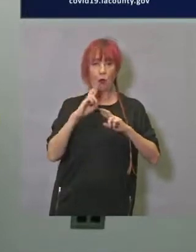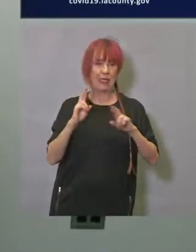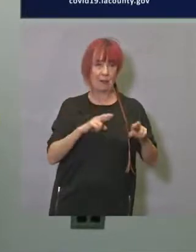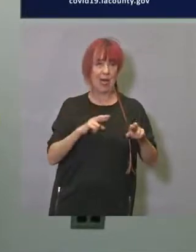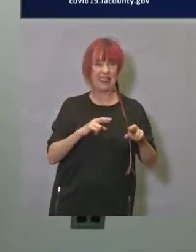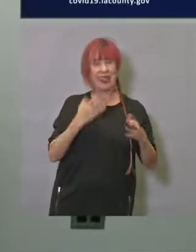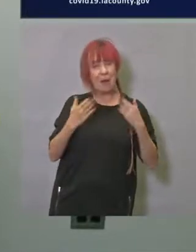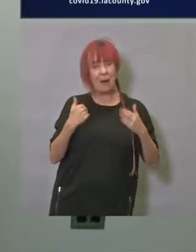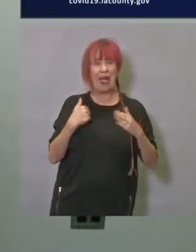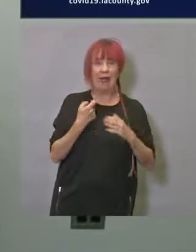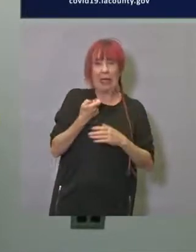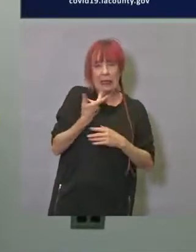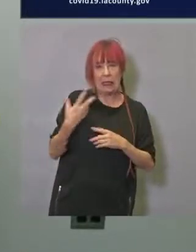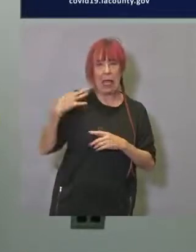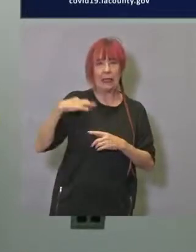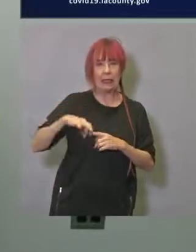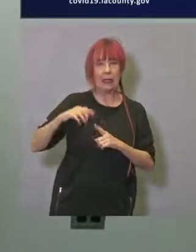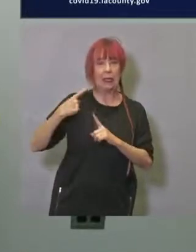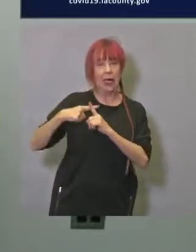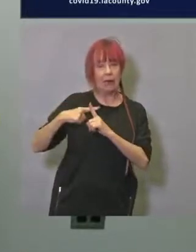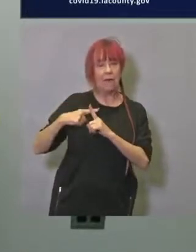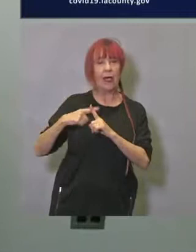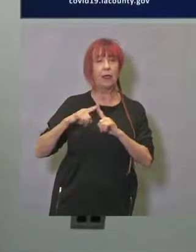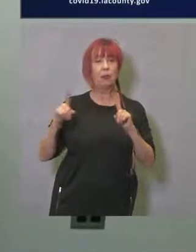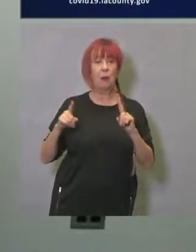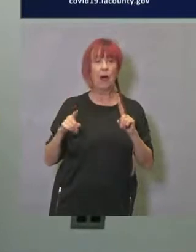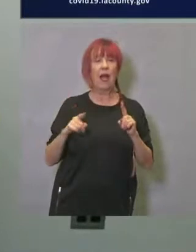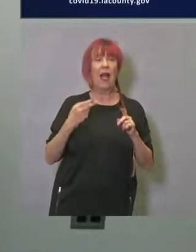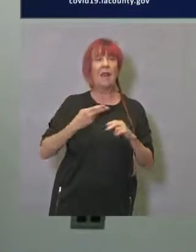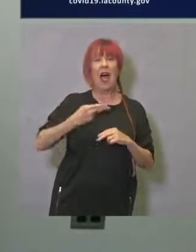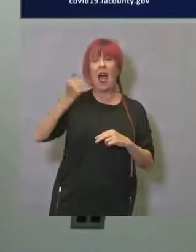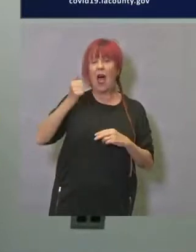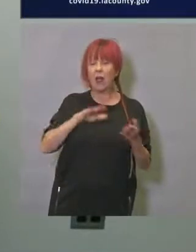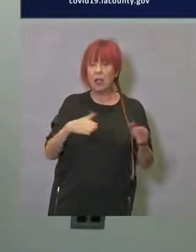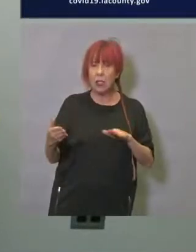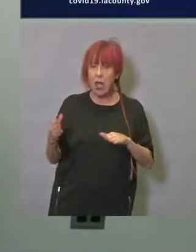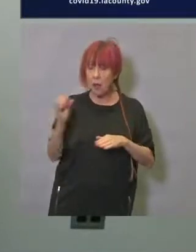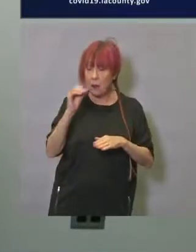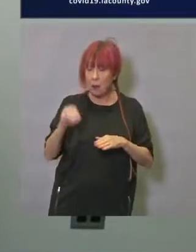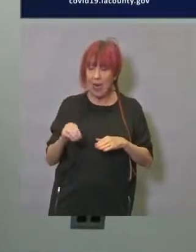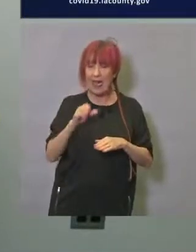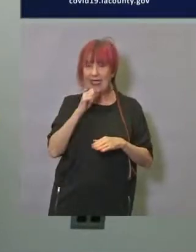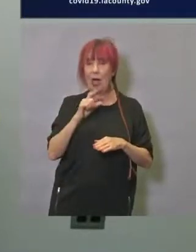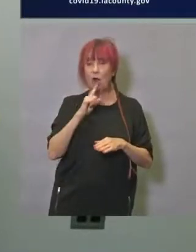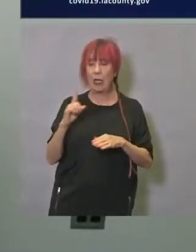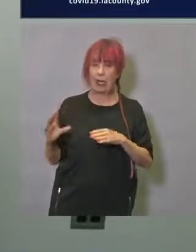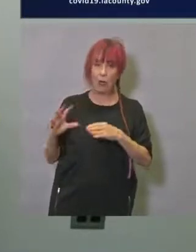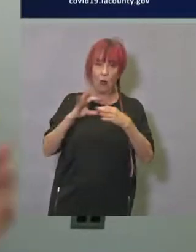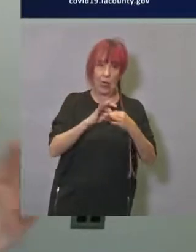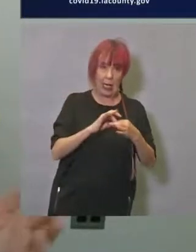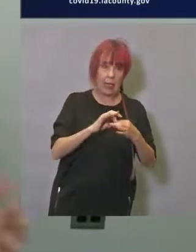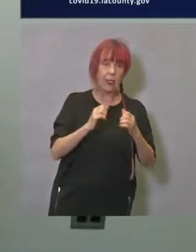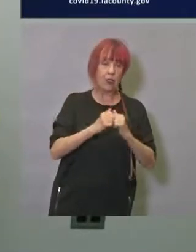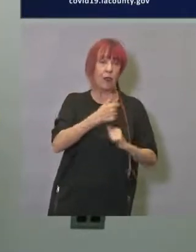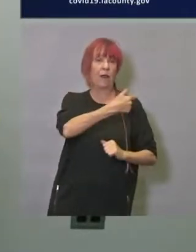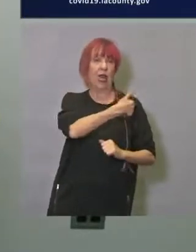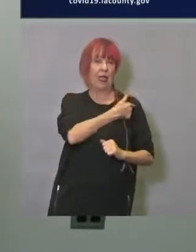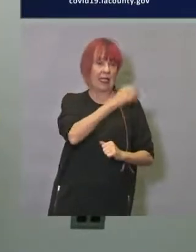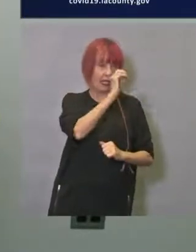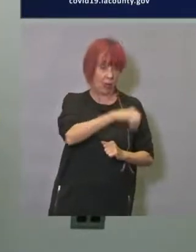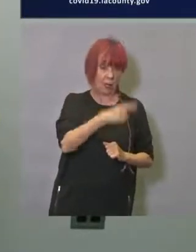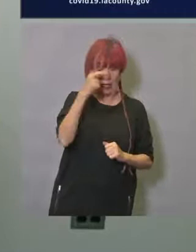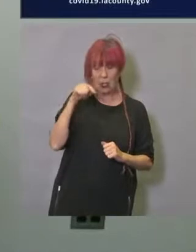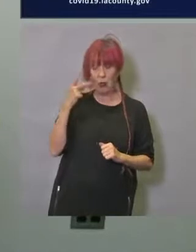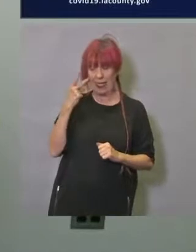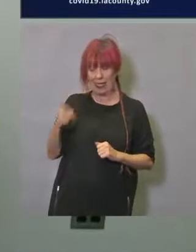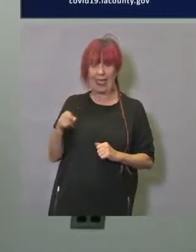advantage. But it is not, the higher mortality rate is not necessarily associated with the vaccination rates, because we've seen that higher